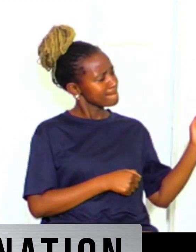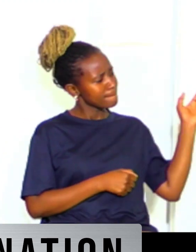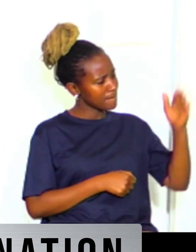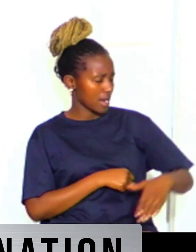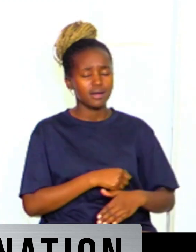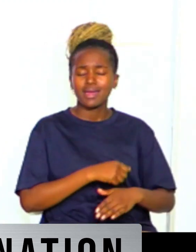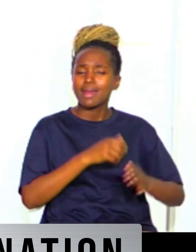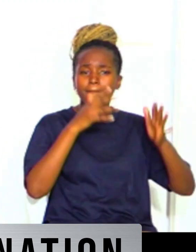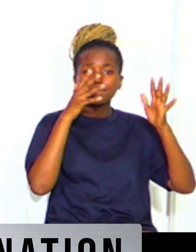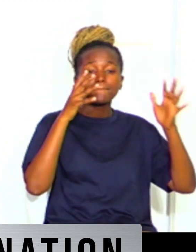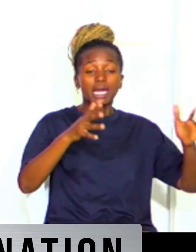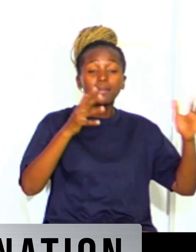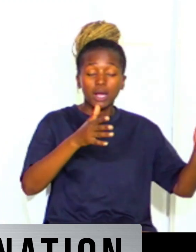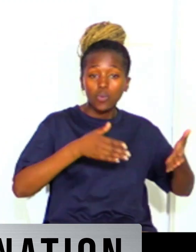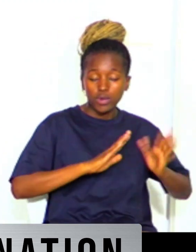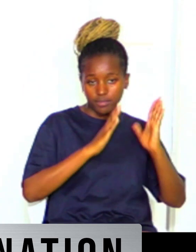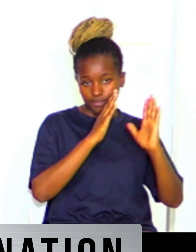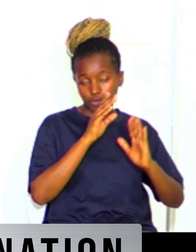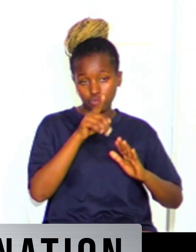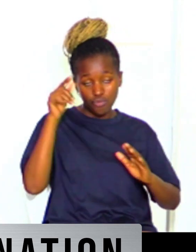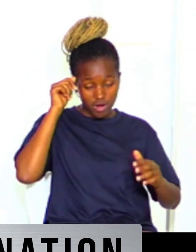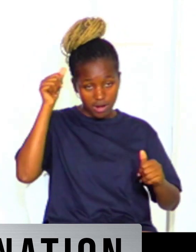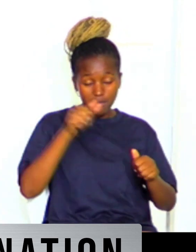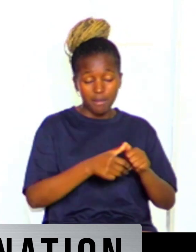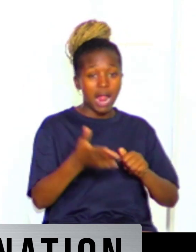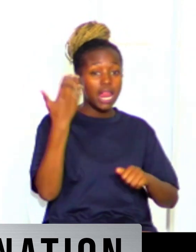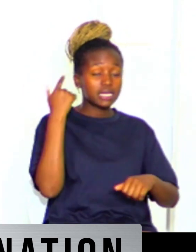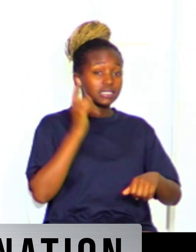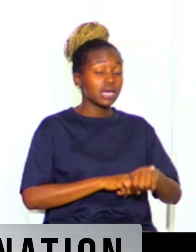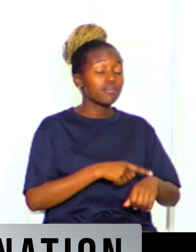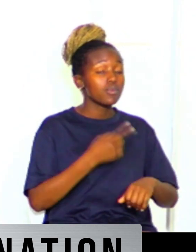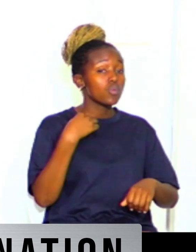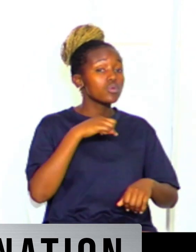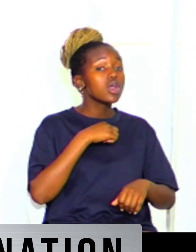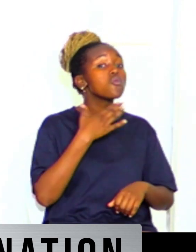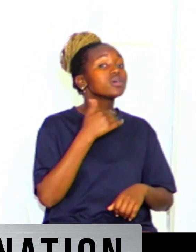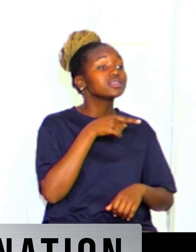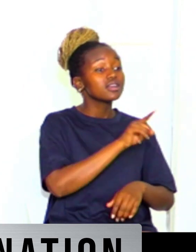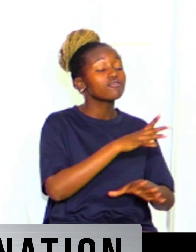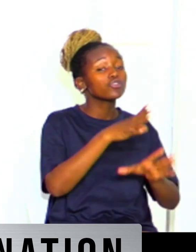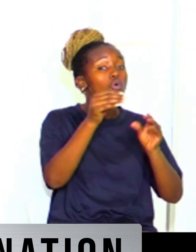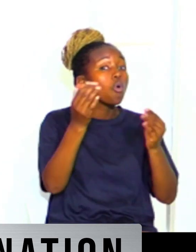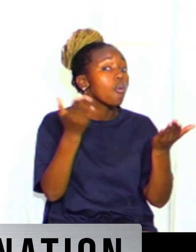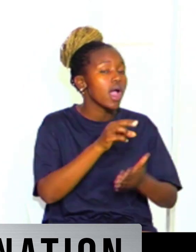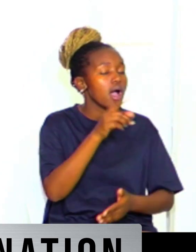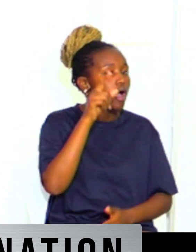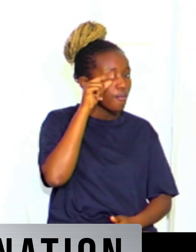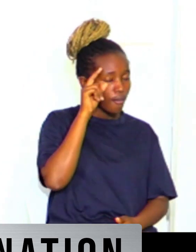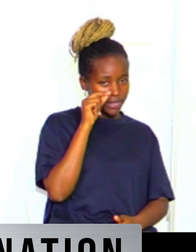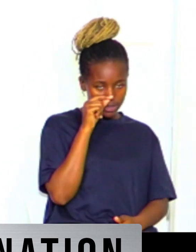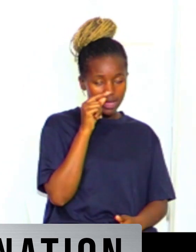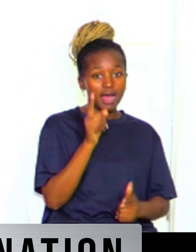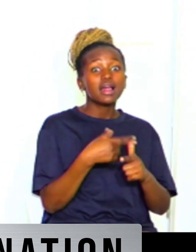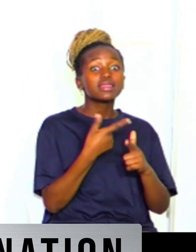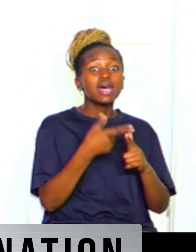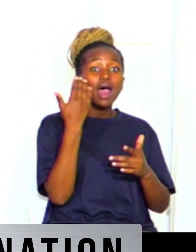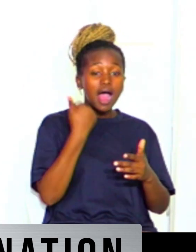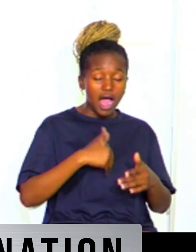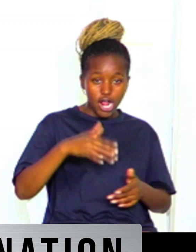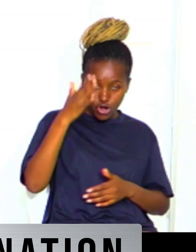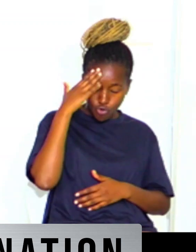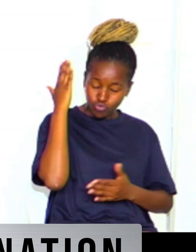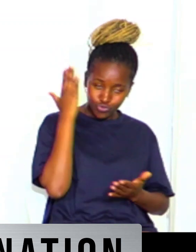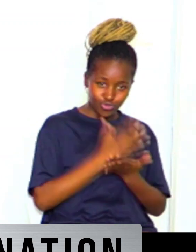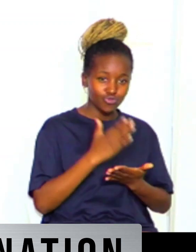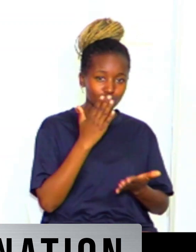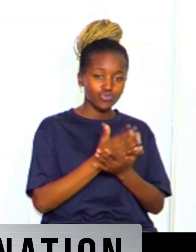way. Remember that last time alikuwa amepitishwa kwanza aende avai kwanza Mombasa. Yes. Now I'm telling you that Mike Sonko anaenda